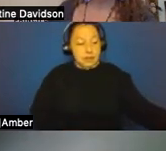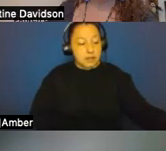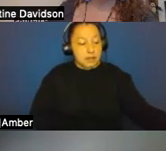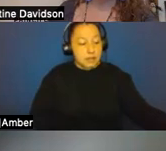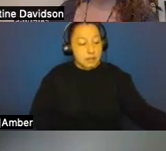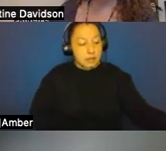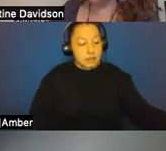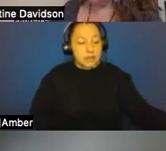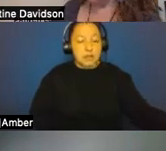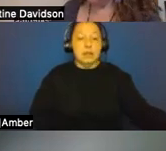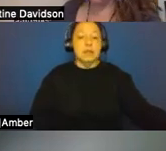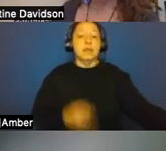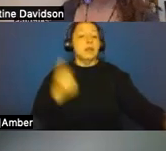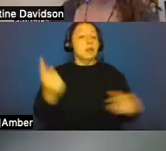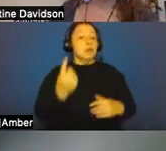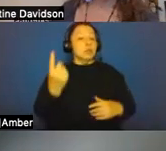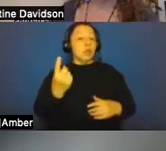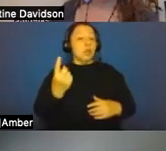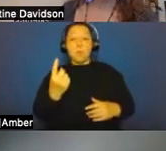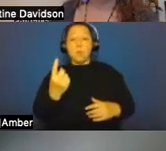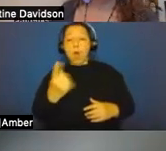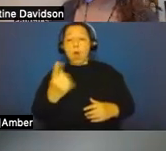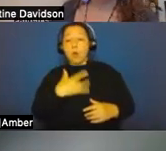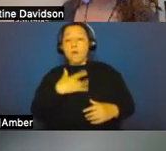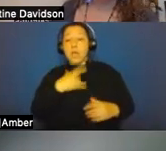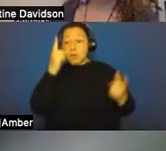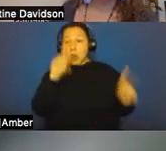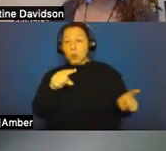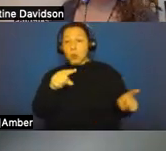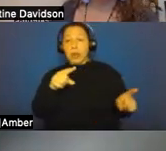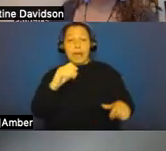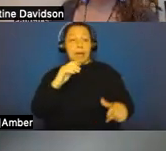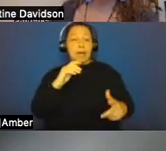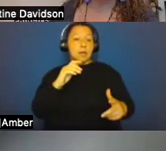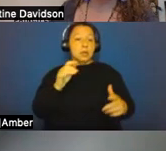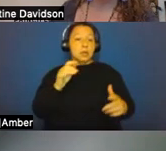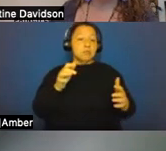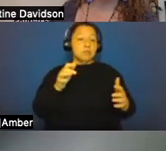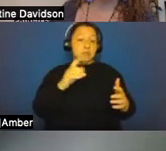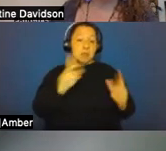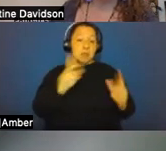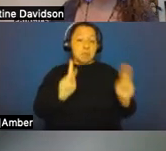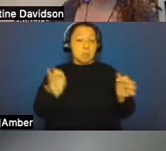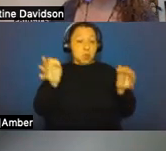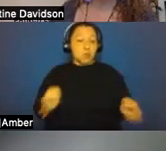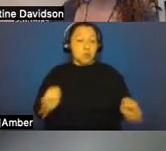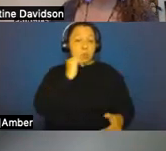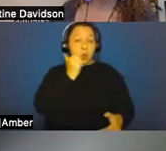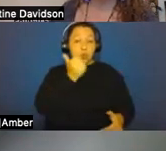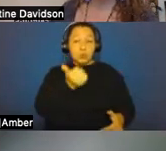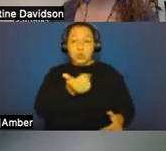Somebody who agrees that prostitution is a choice, would you be willing to jump on the microphone and share?